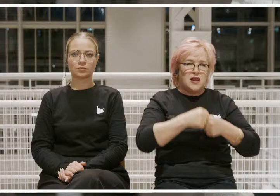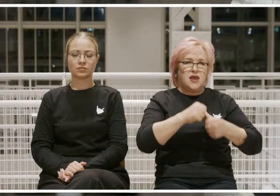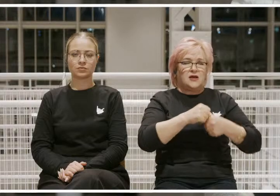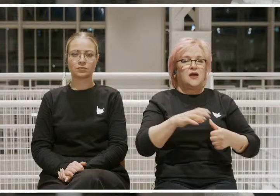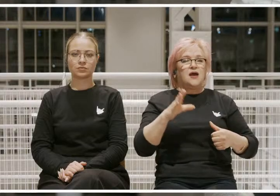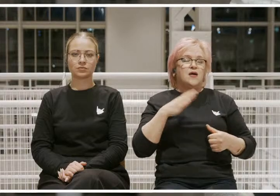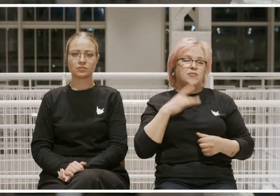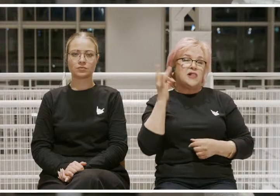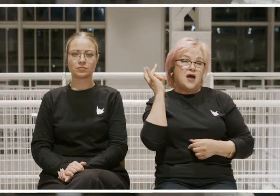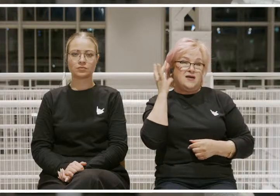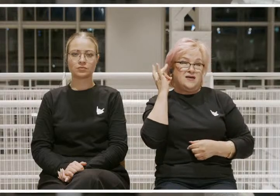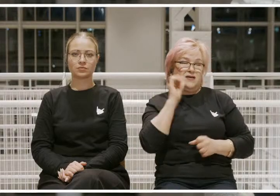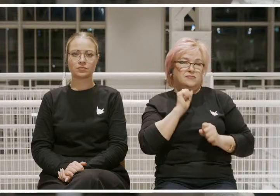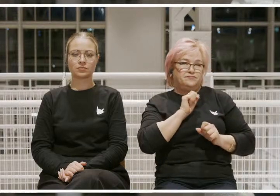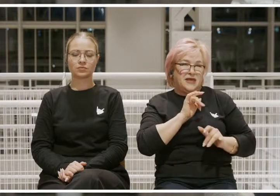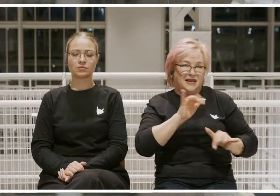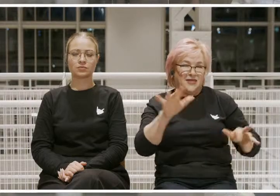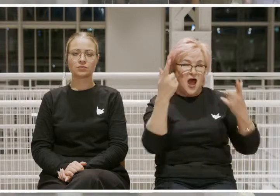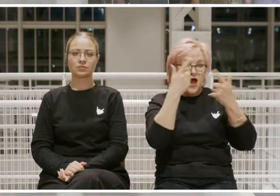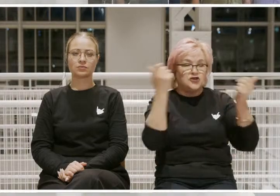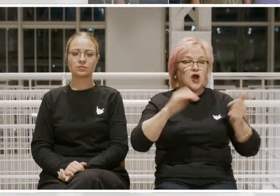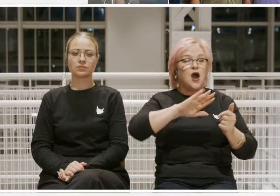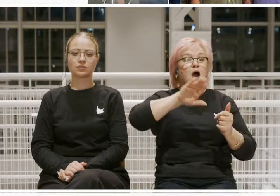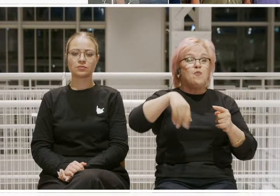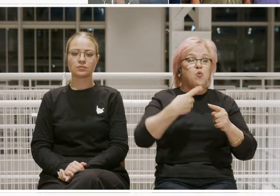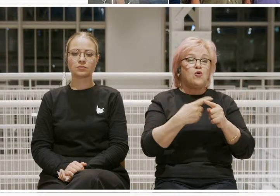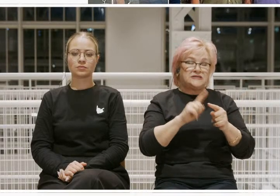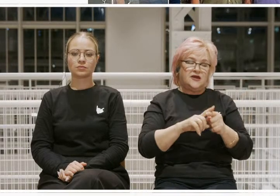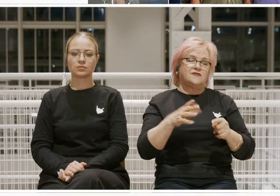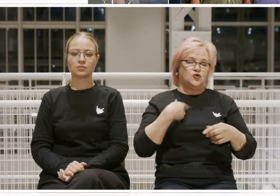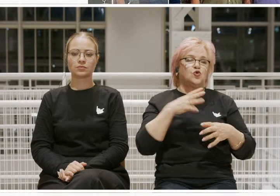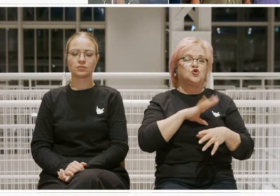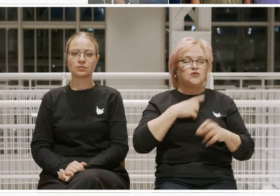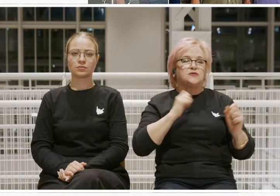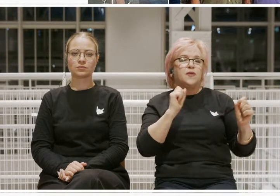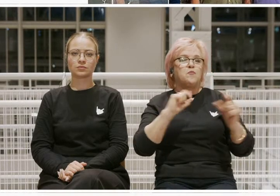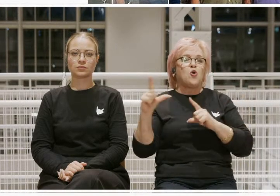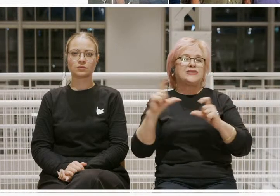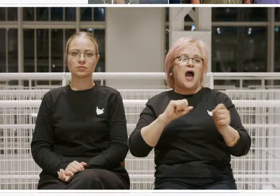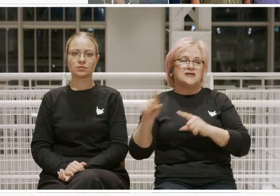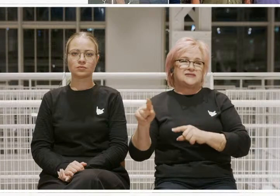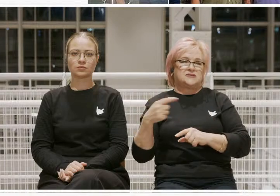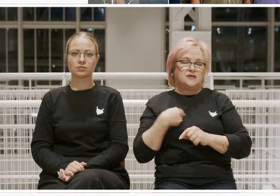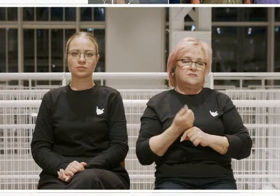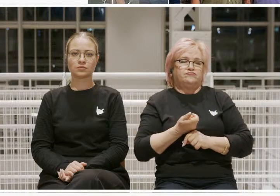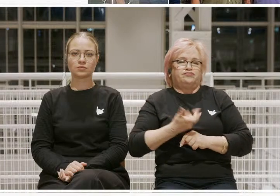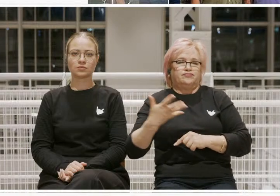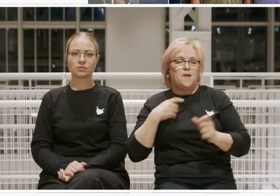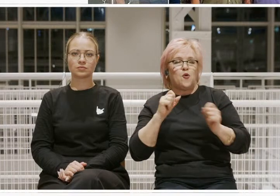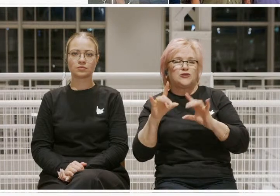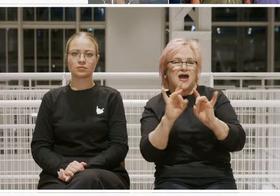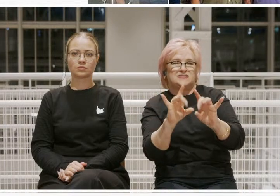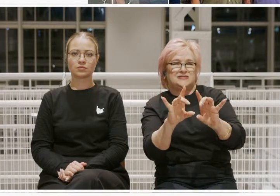And in this slide, you also see an installation by them,